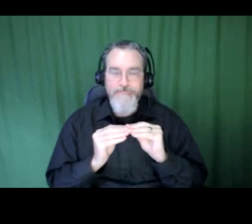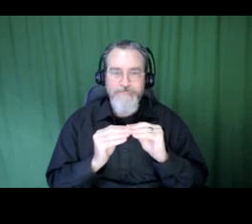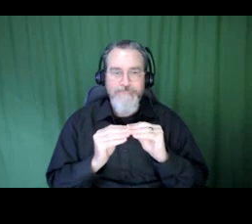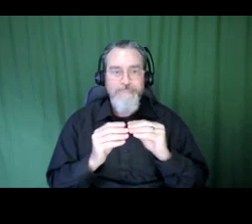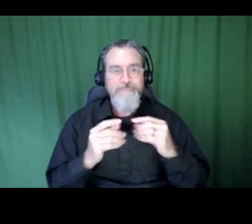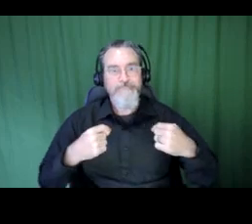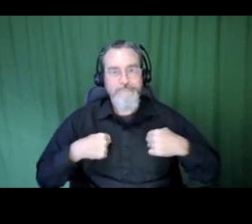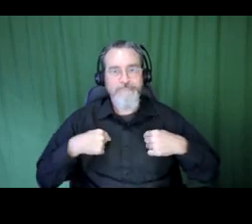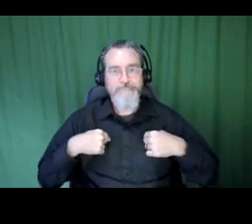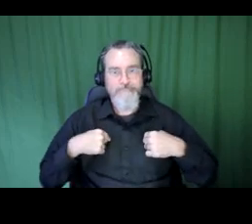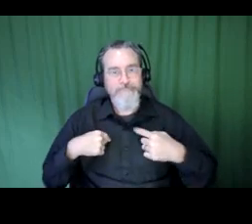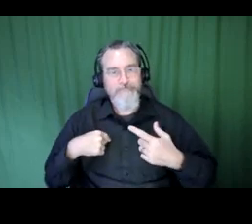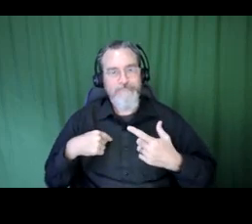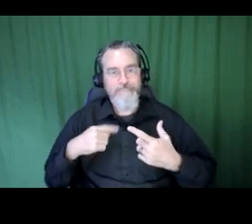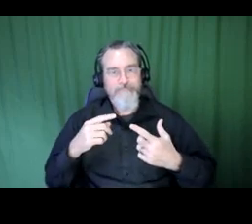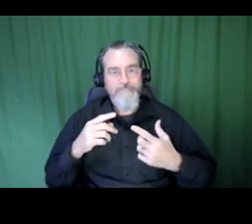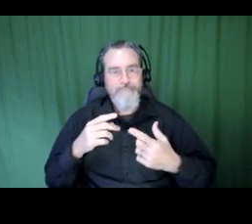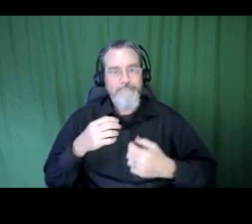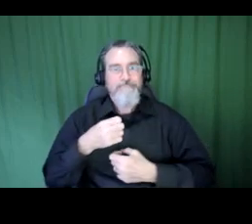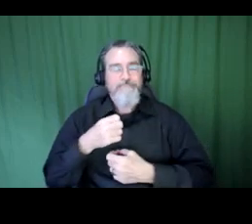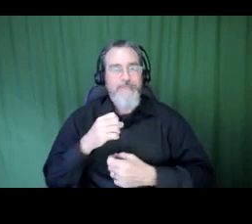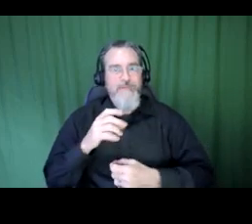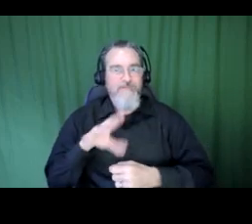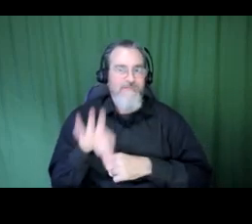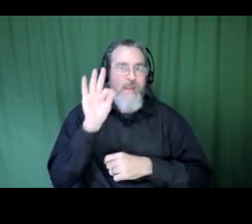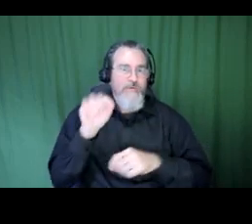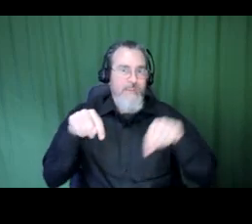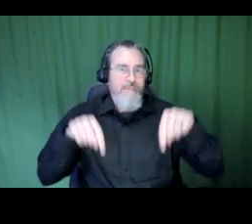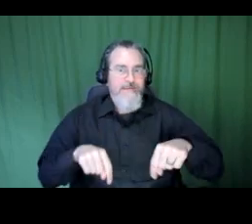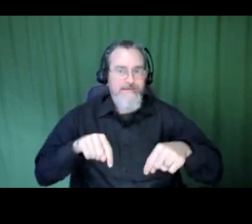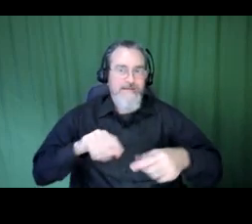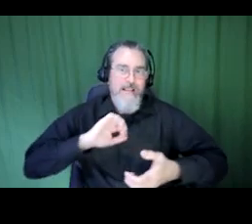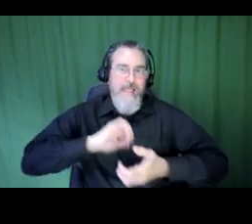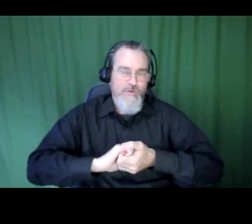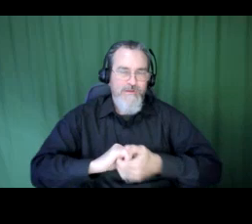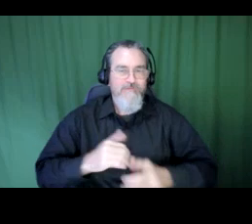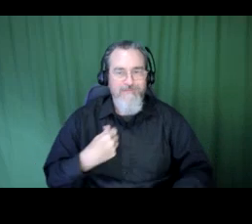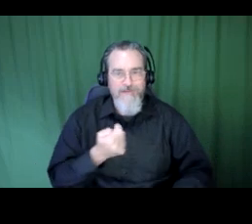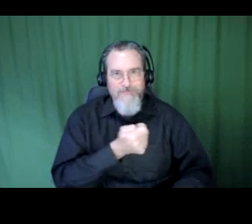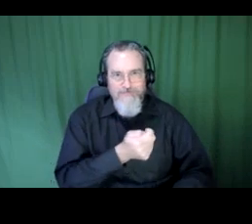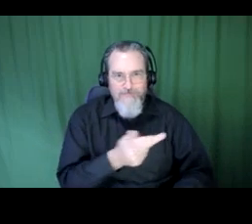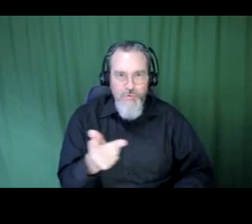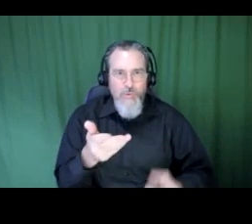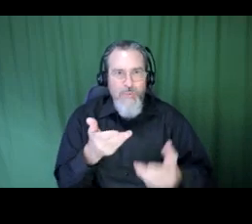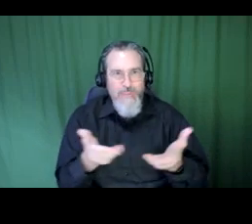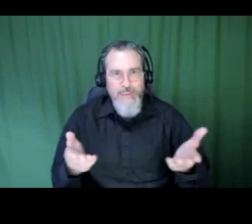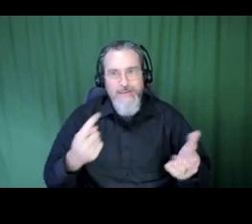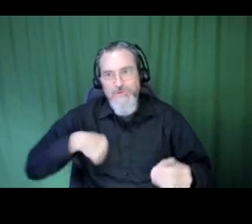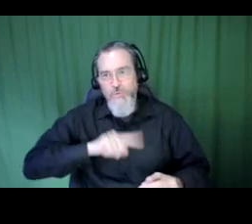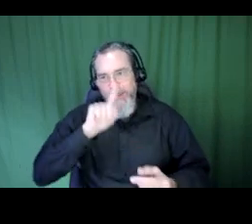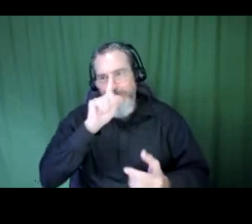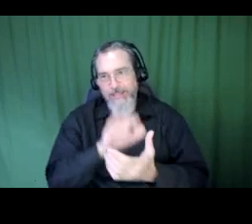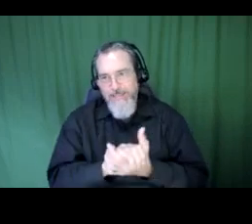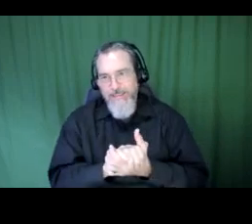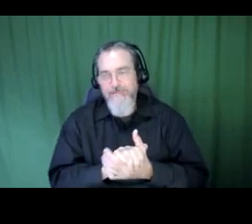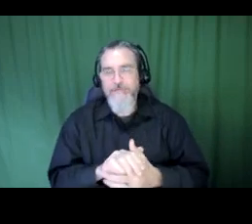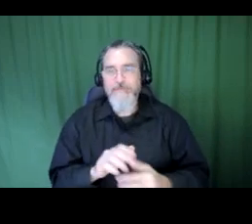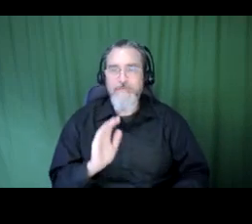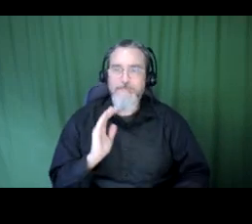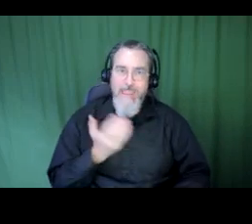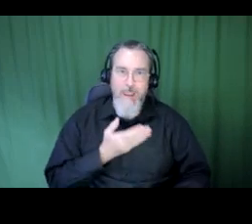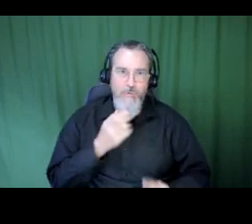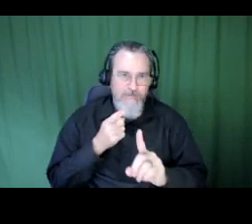Green Workforce Collaborative, there are a few key tenets that we believe in and that we have incorporated into our mission, vision, and core values.